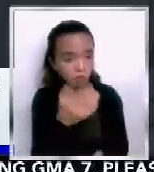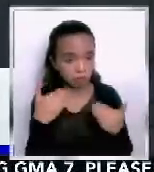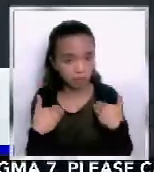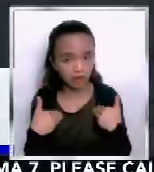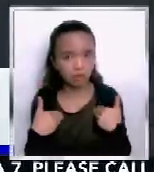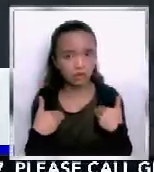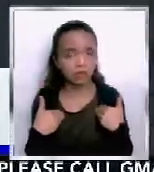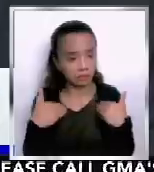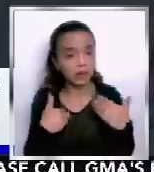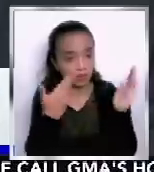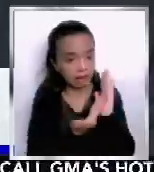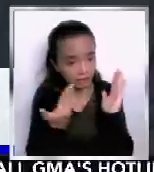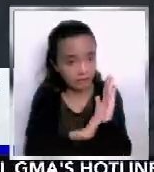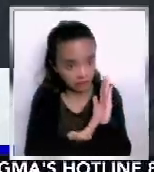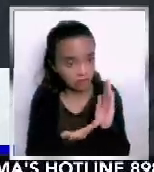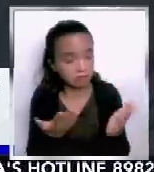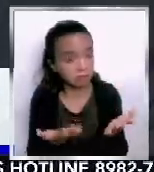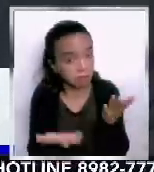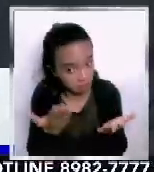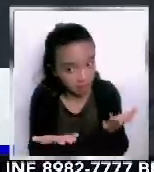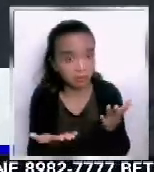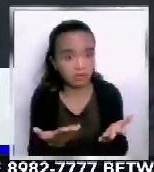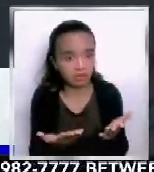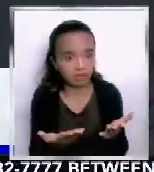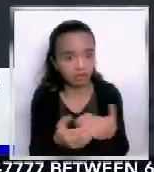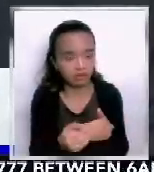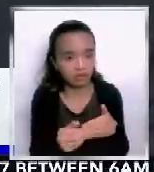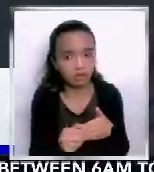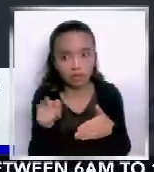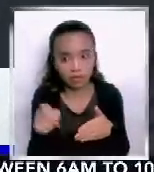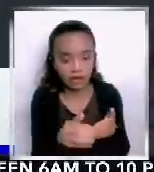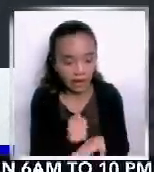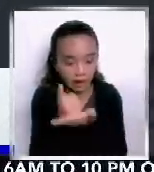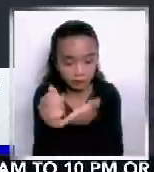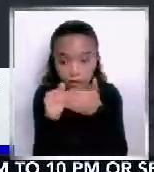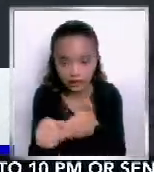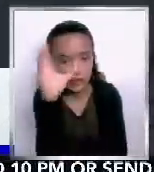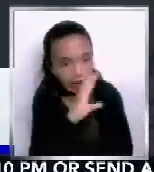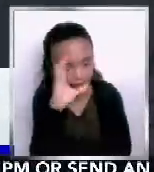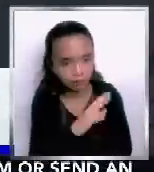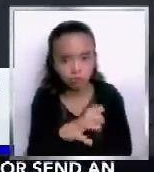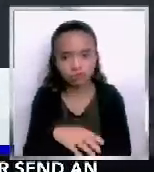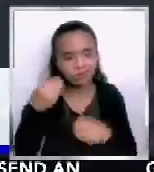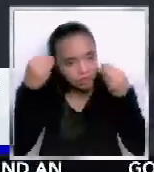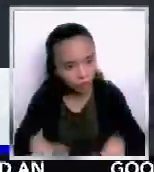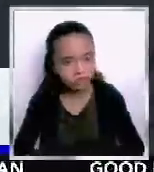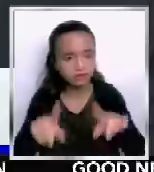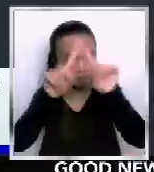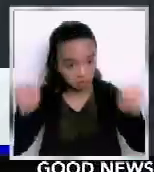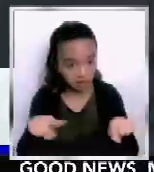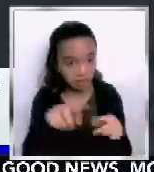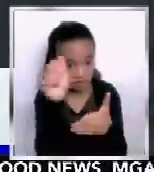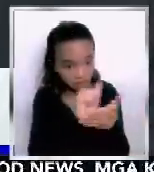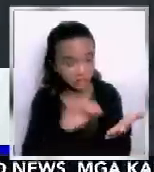there's this evidence that might lead to you finding another missing painting? Will you do that, sir?